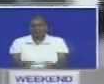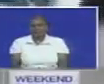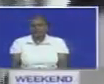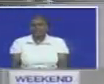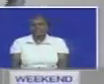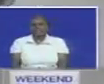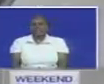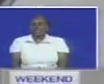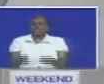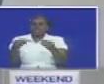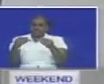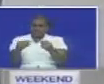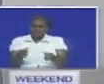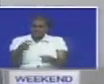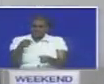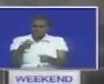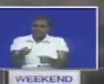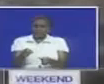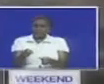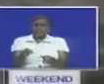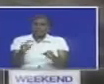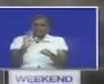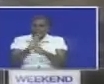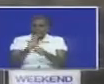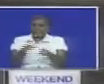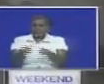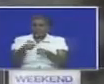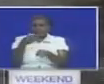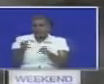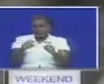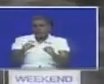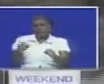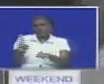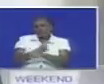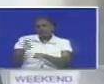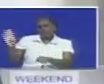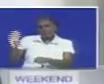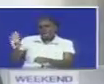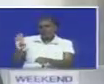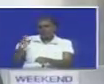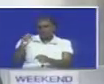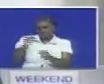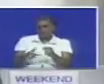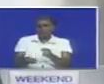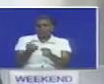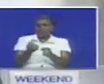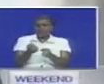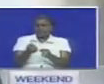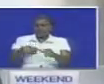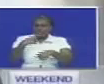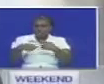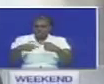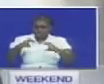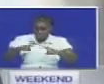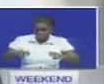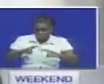Could the solution for Paulina Korir and thousands like her be in using this biodiesel stove? In further experimentation, we realized that